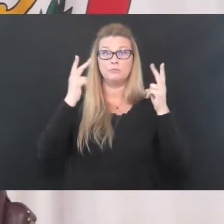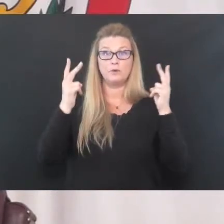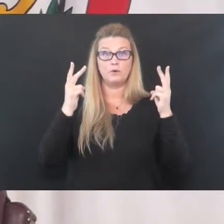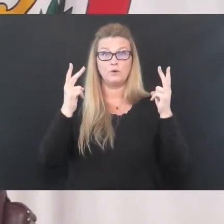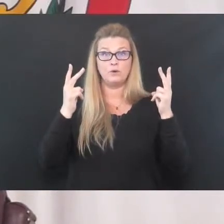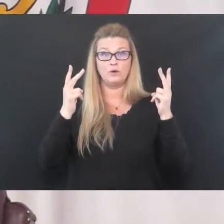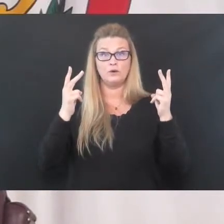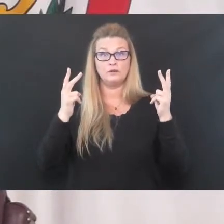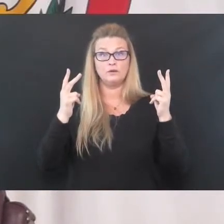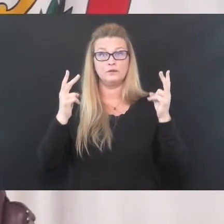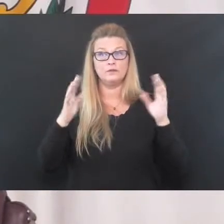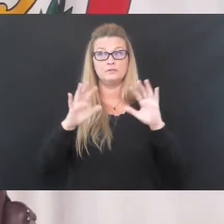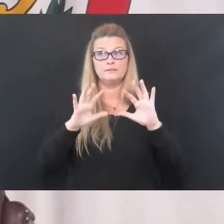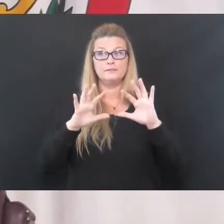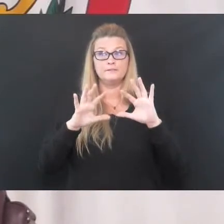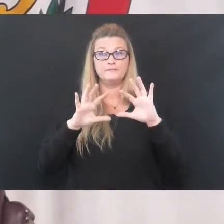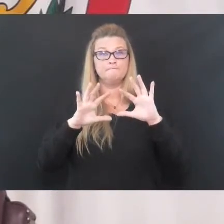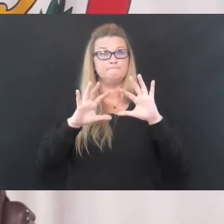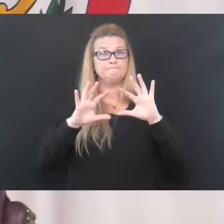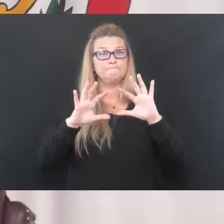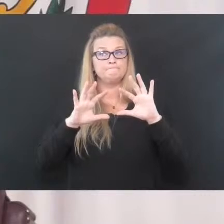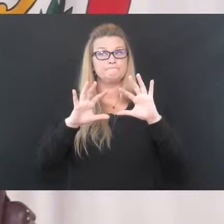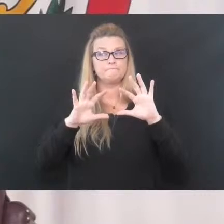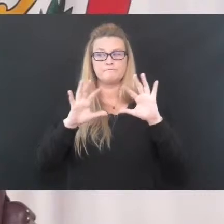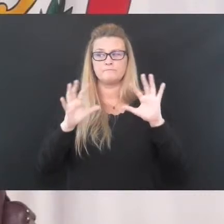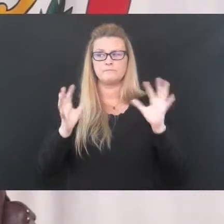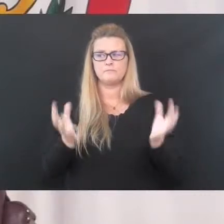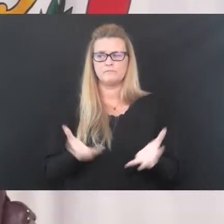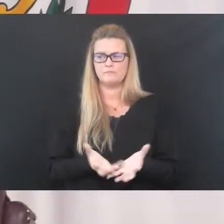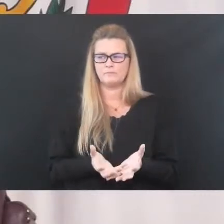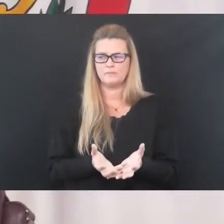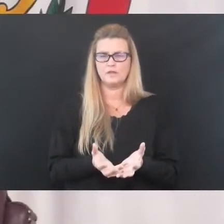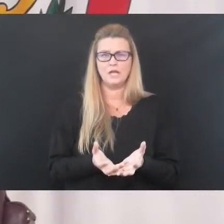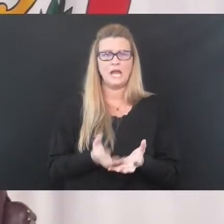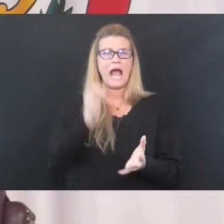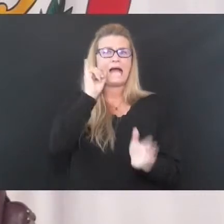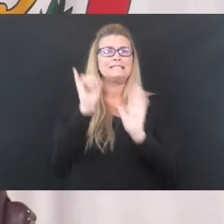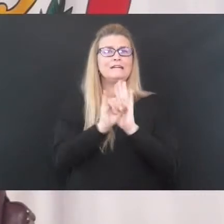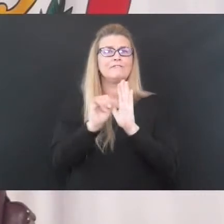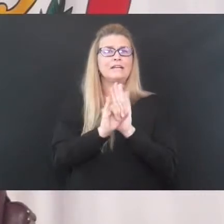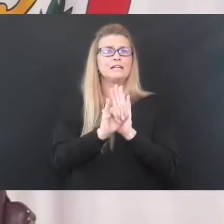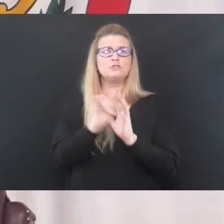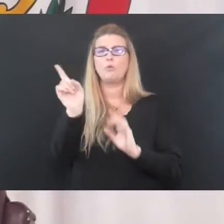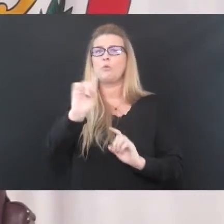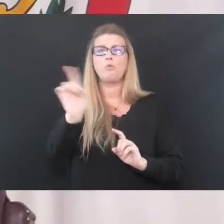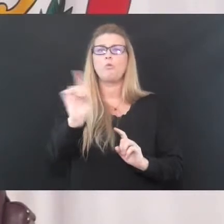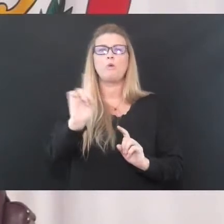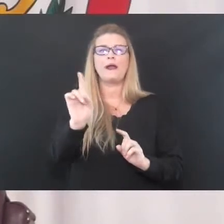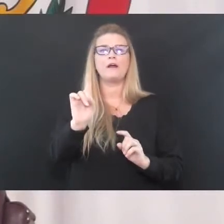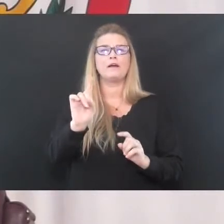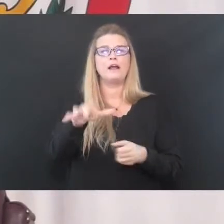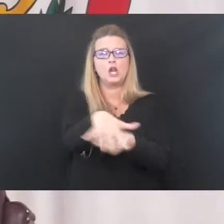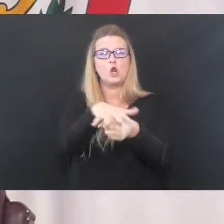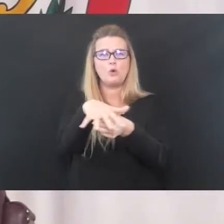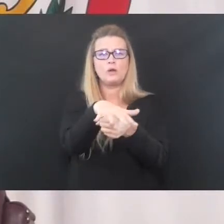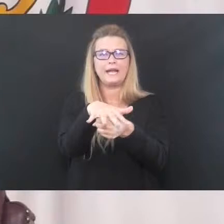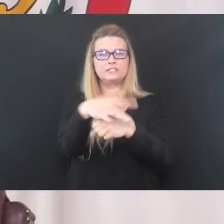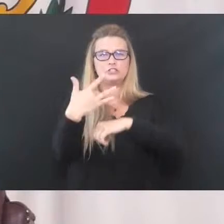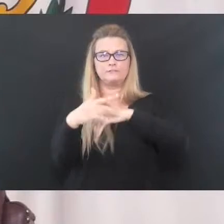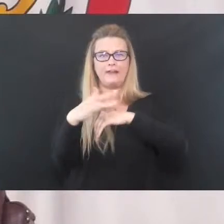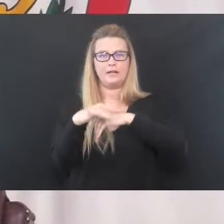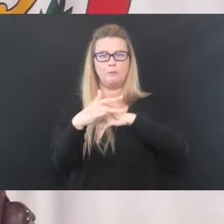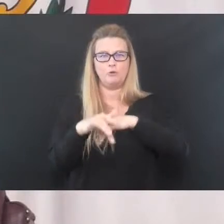wrap and identification for COVID vaccine sites, including the individuals that we use.